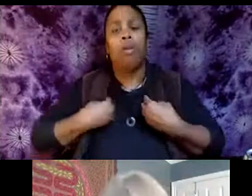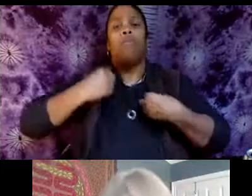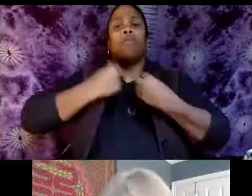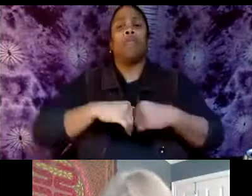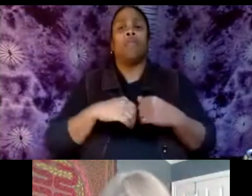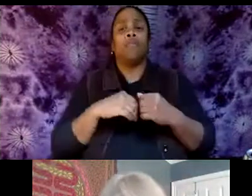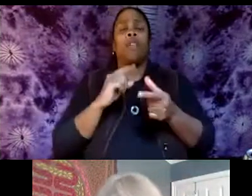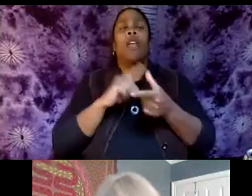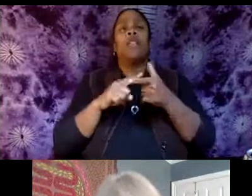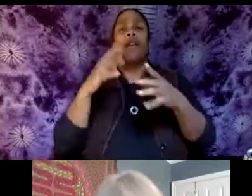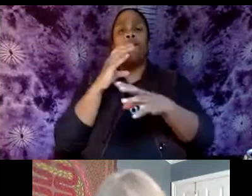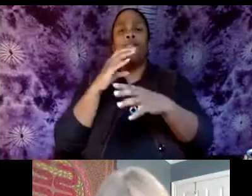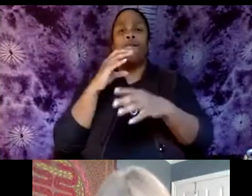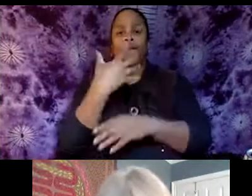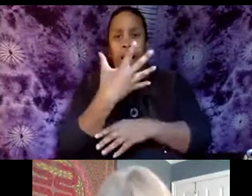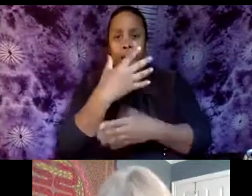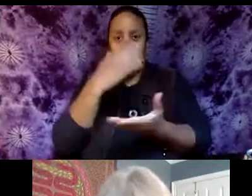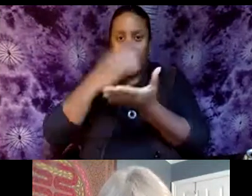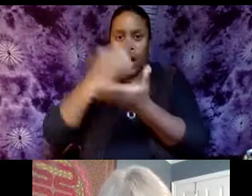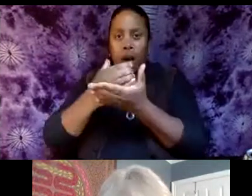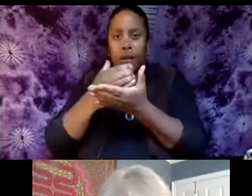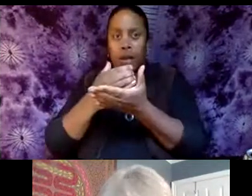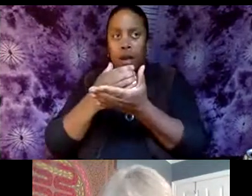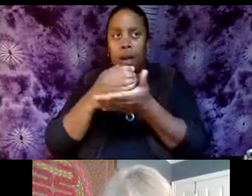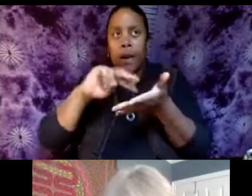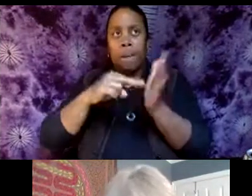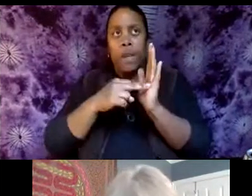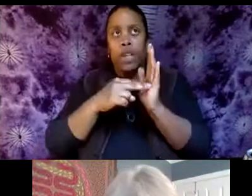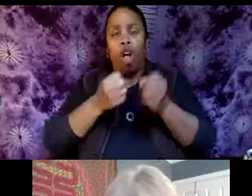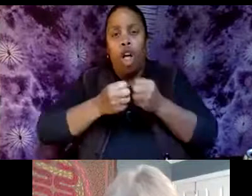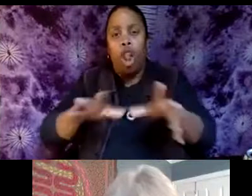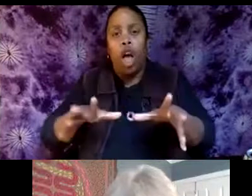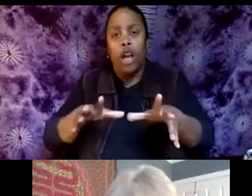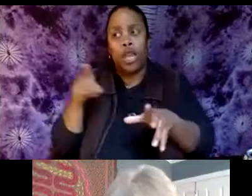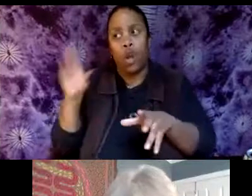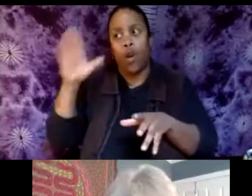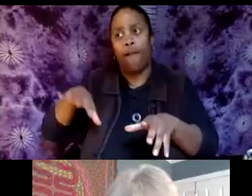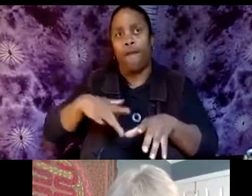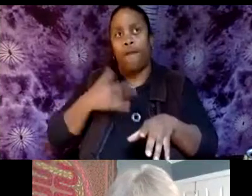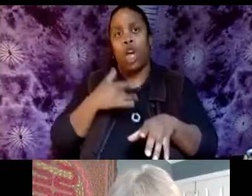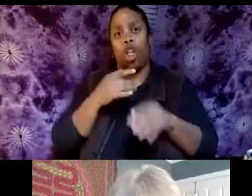I got the 5 of Cups, which brings me to the loss, where I think it's a cycle. He's going to feel the loss.